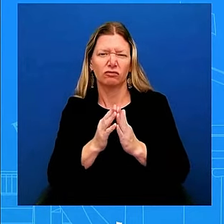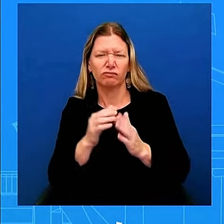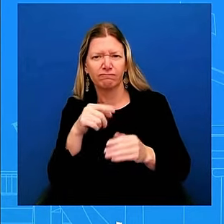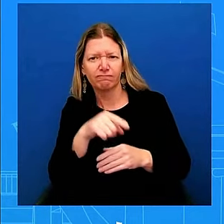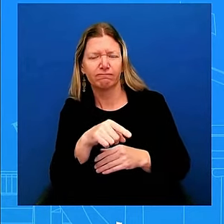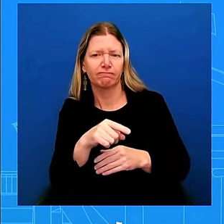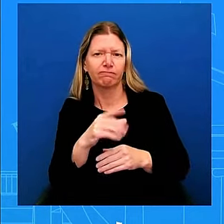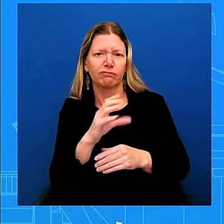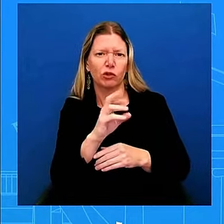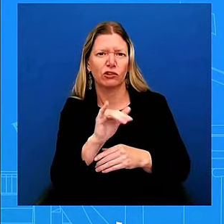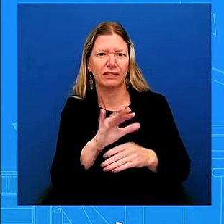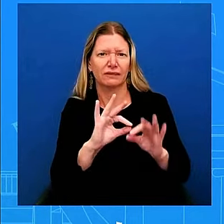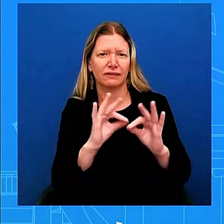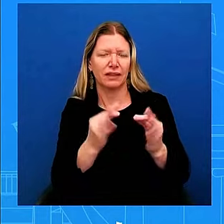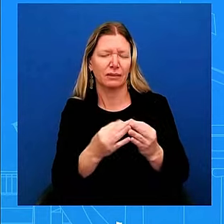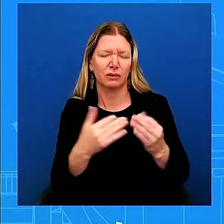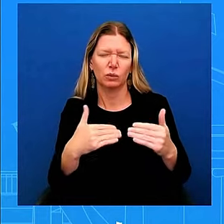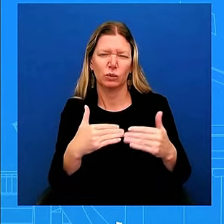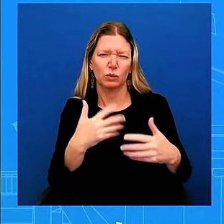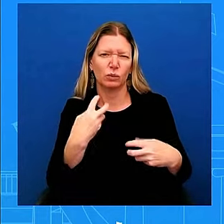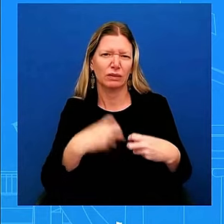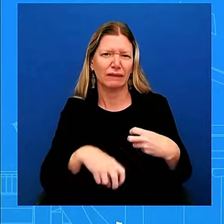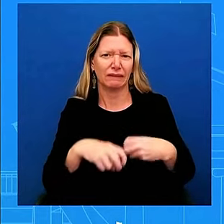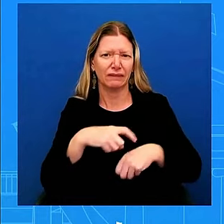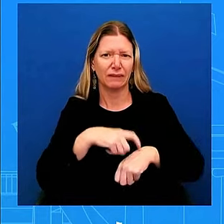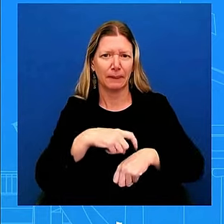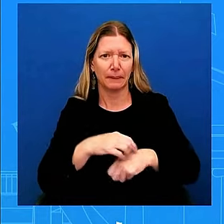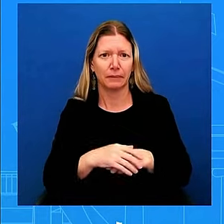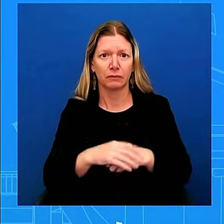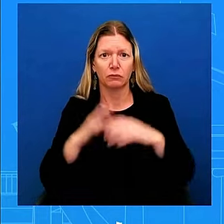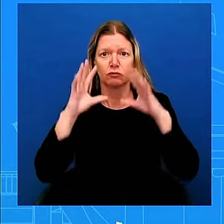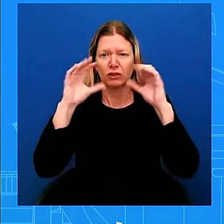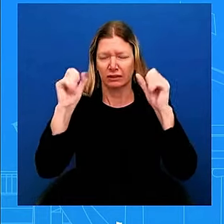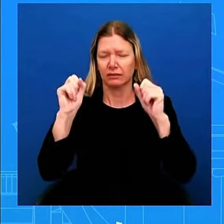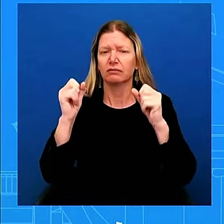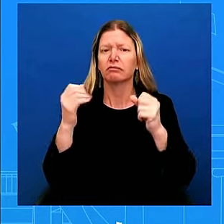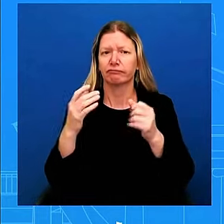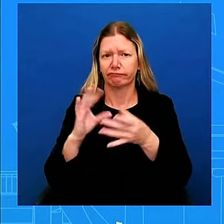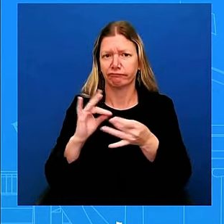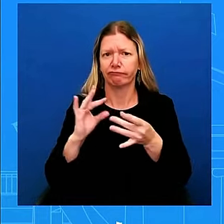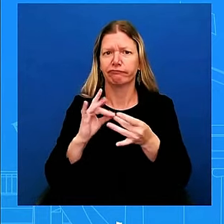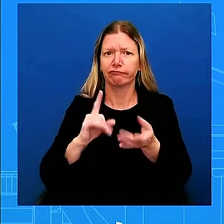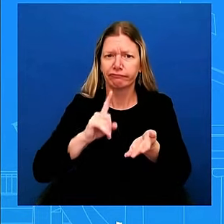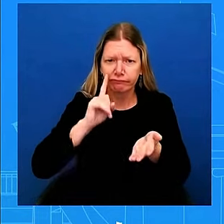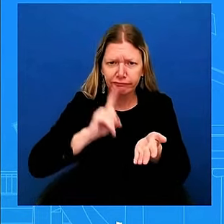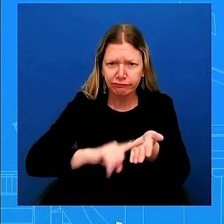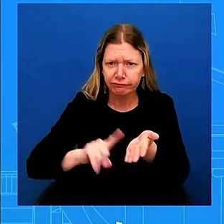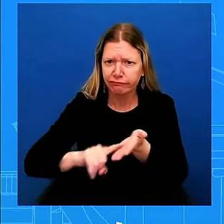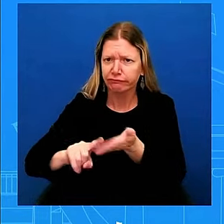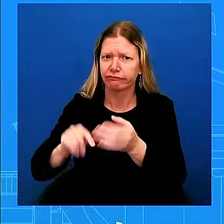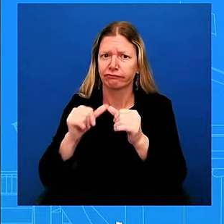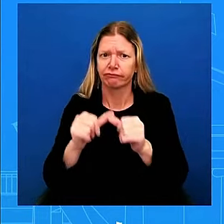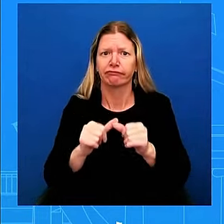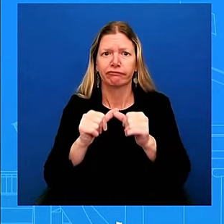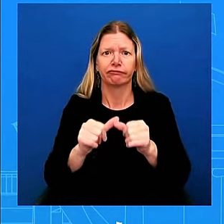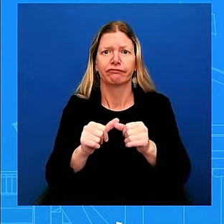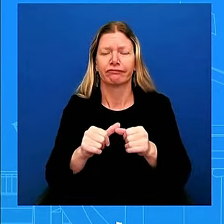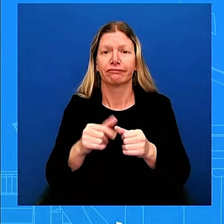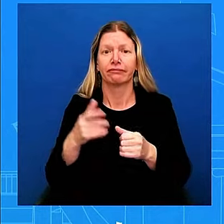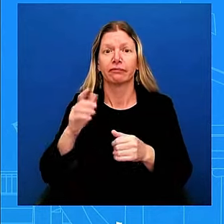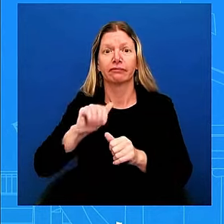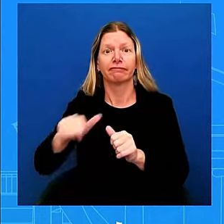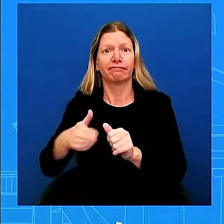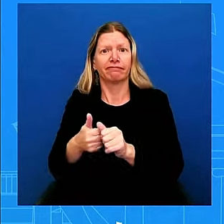investigation, and as he said, we do not know the motive of the shooter yet. We don't know his opinions